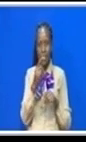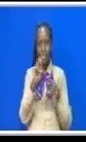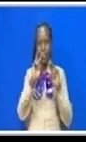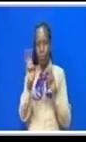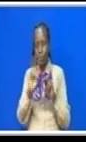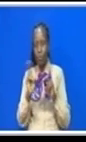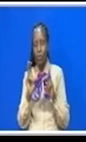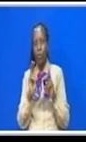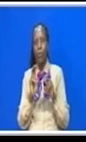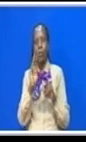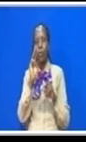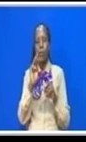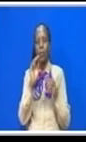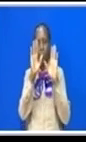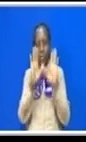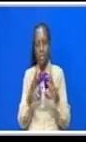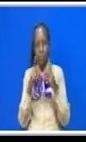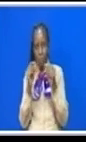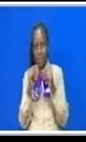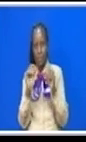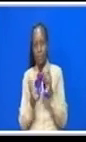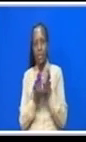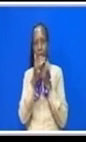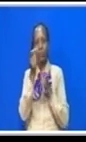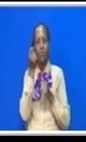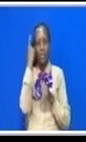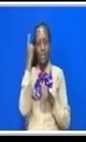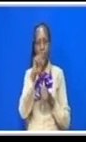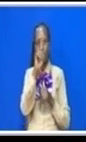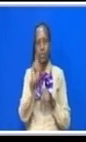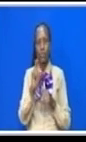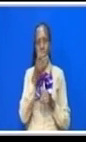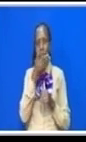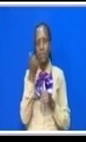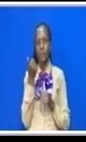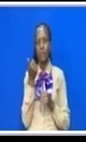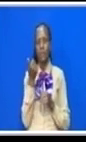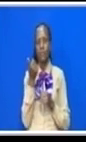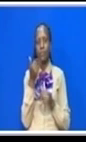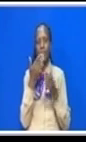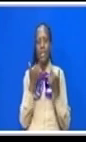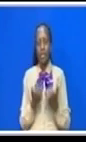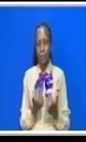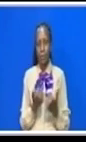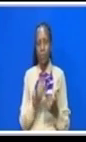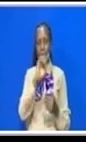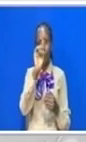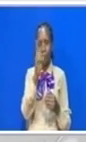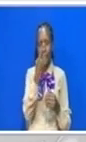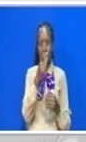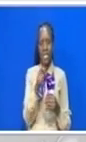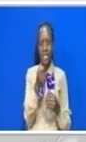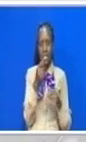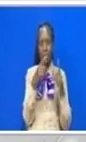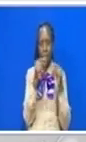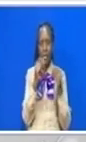help you understand the question better. So let's go on. The first term or the key term that you need